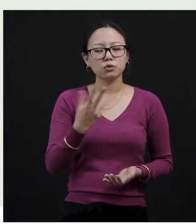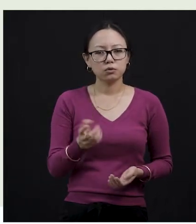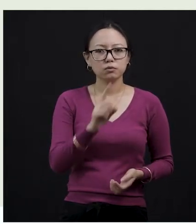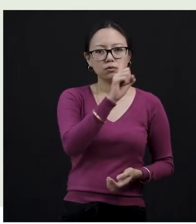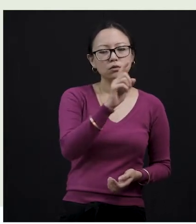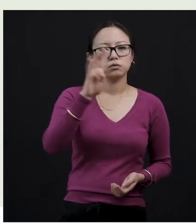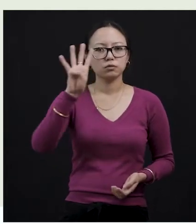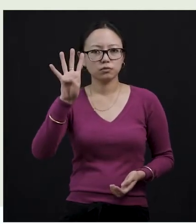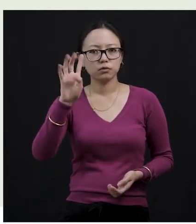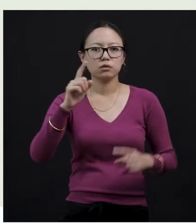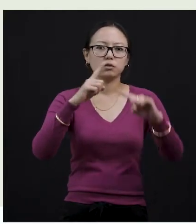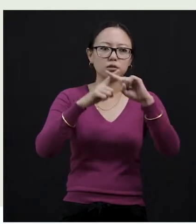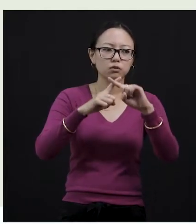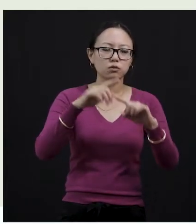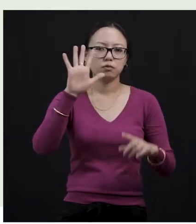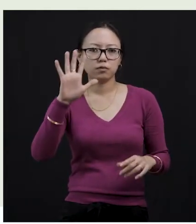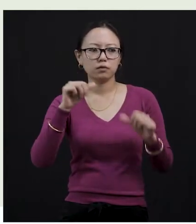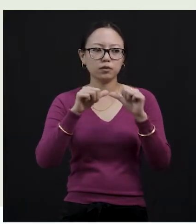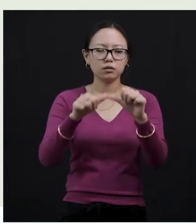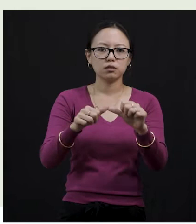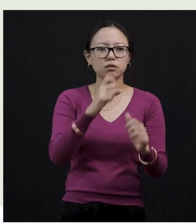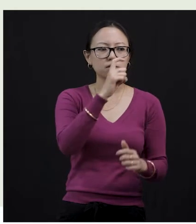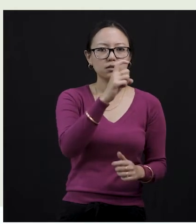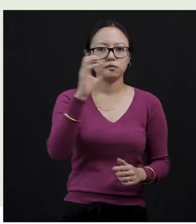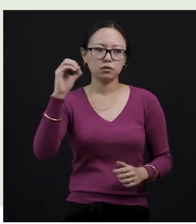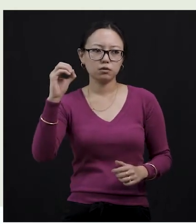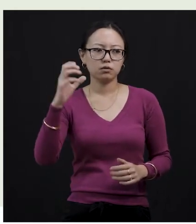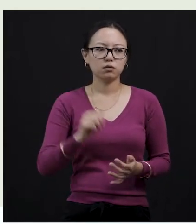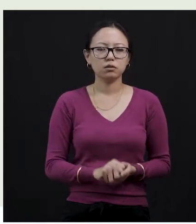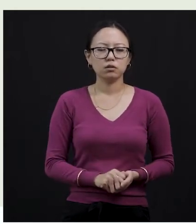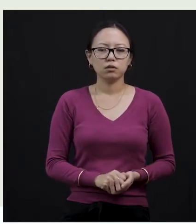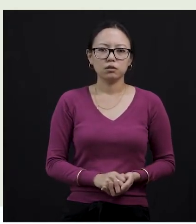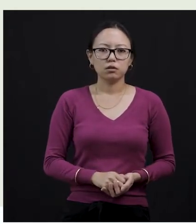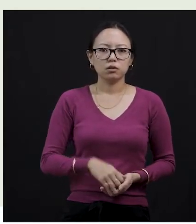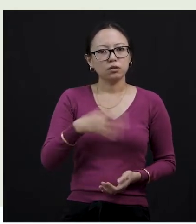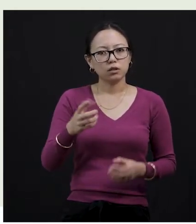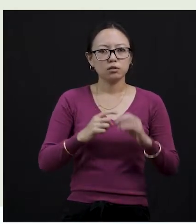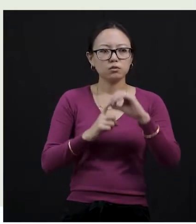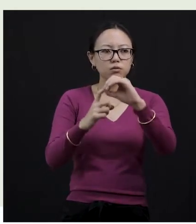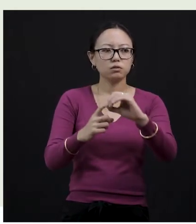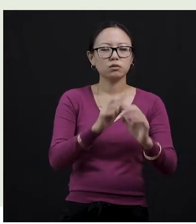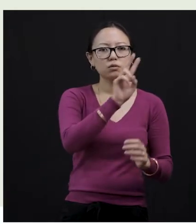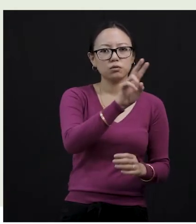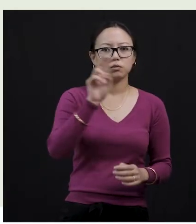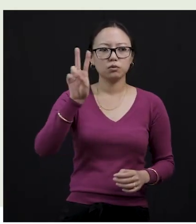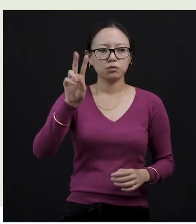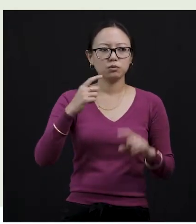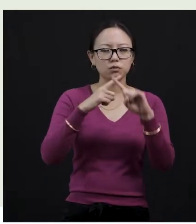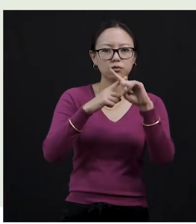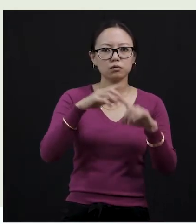70, right? So next, same with that, we have 2 multiply with